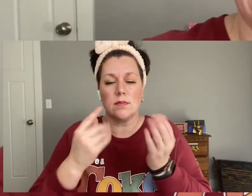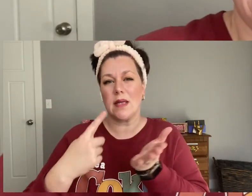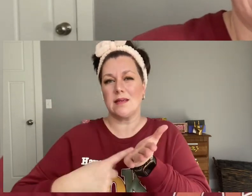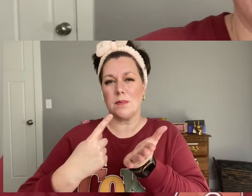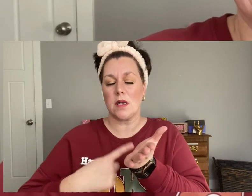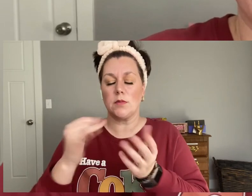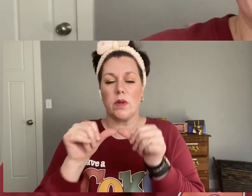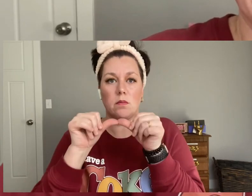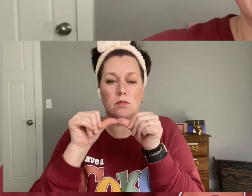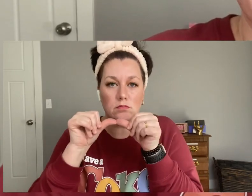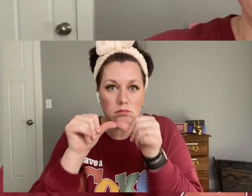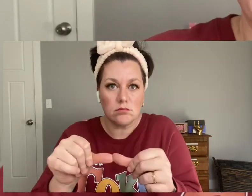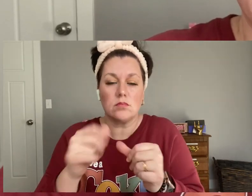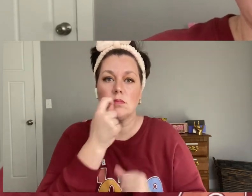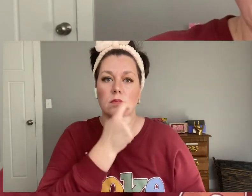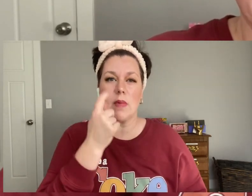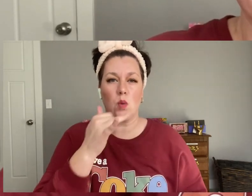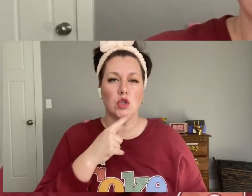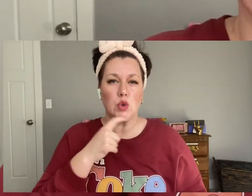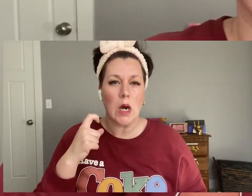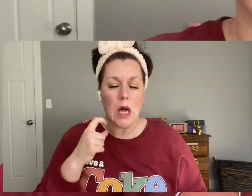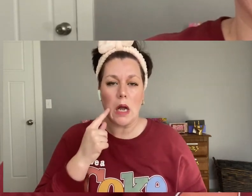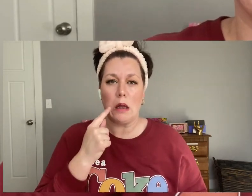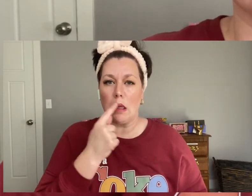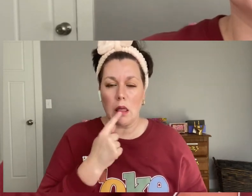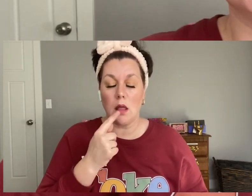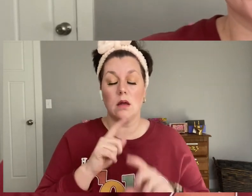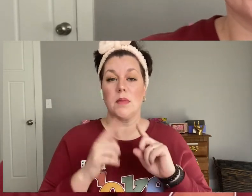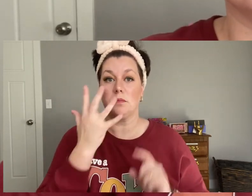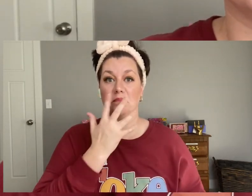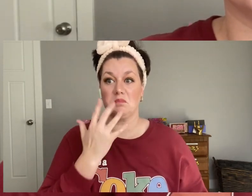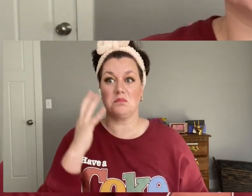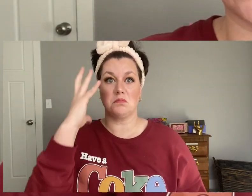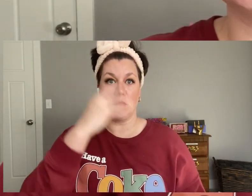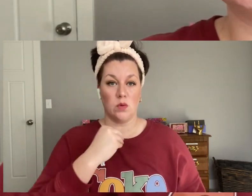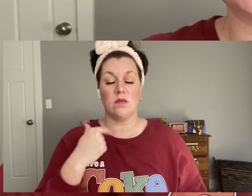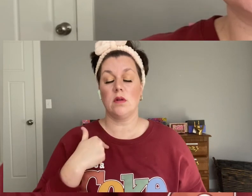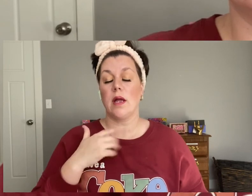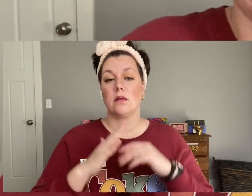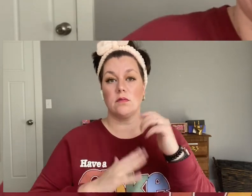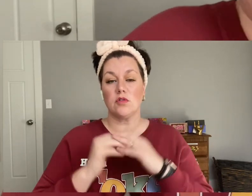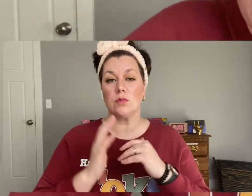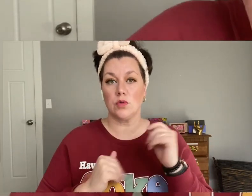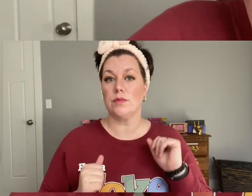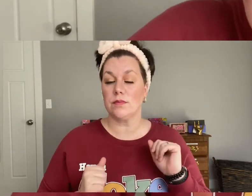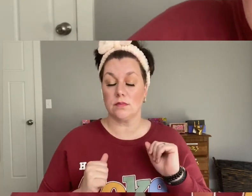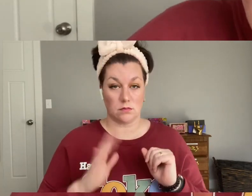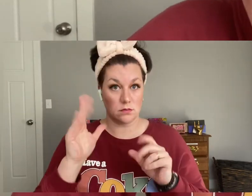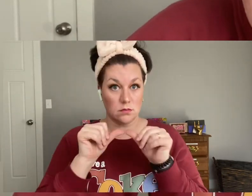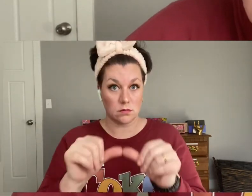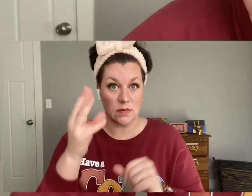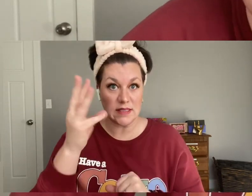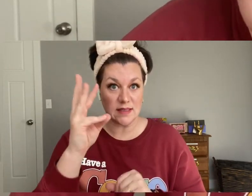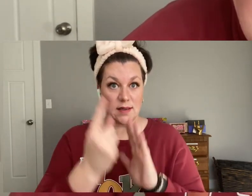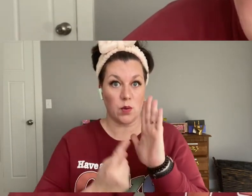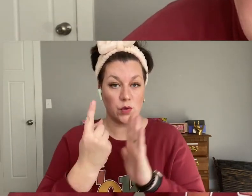that, I always worry that it's gonna be really drying. And this is so comfortable, it's not sticky. Will it last 16